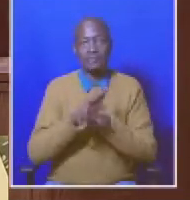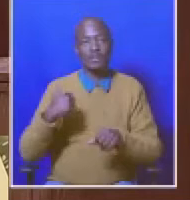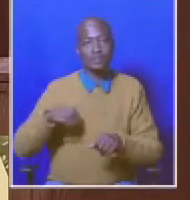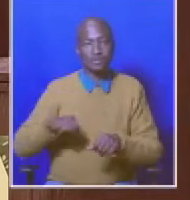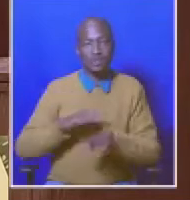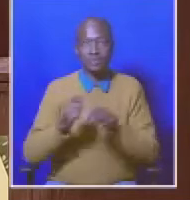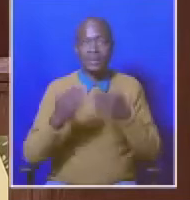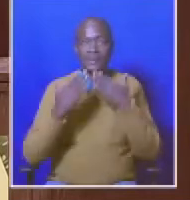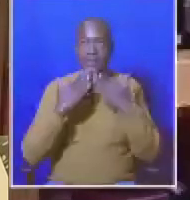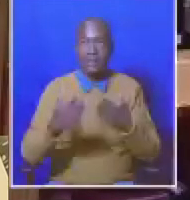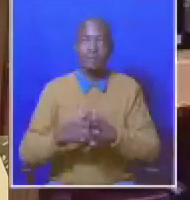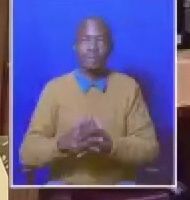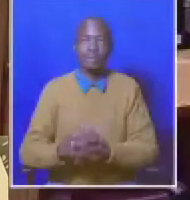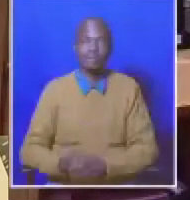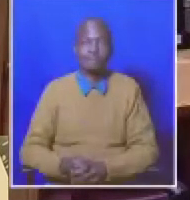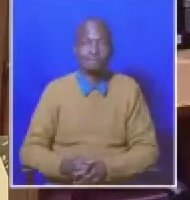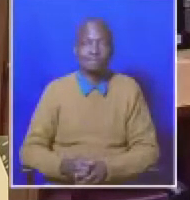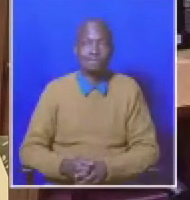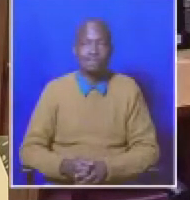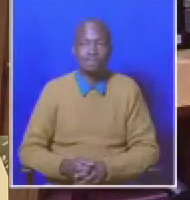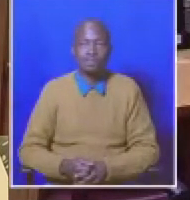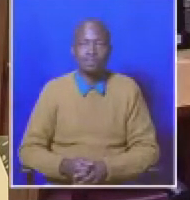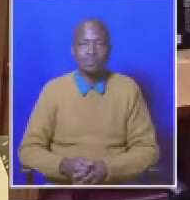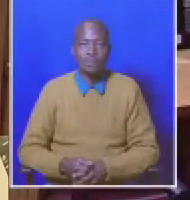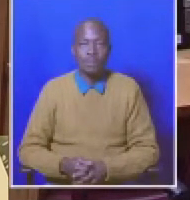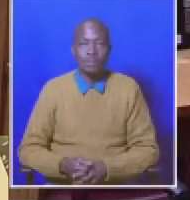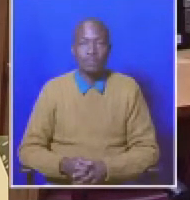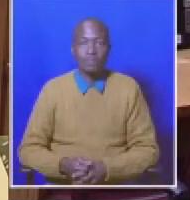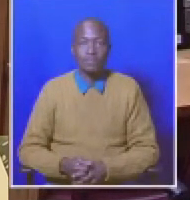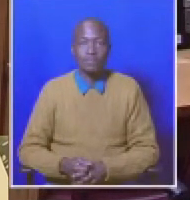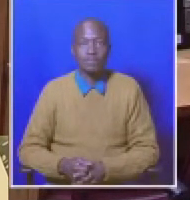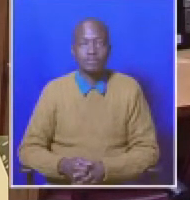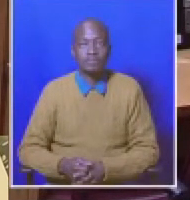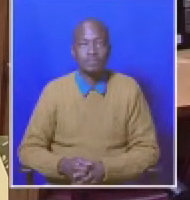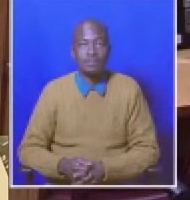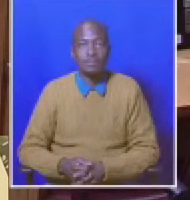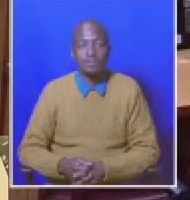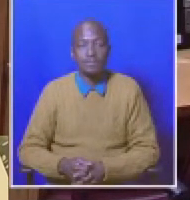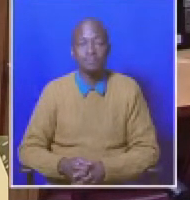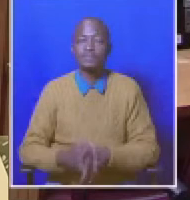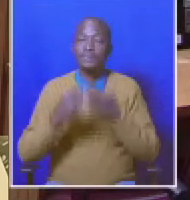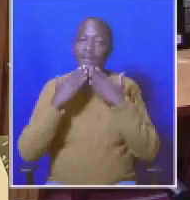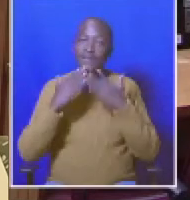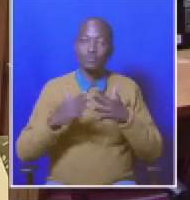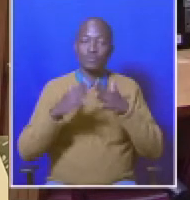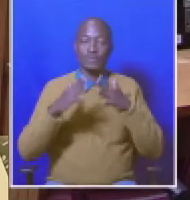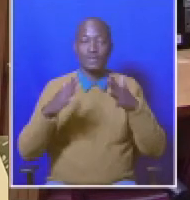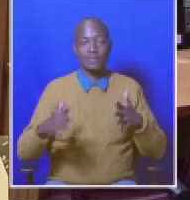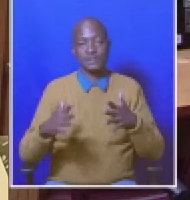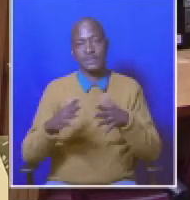you. Thank you very much, Deputy President. Thank you very much,